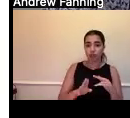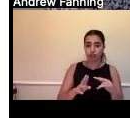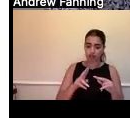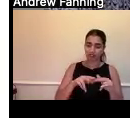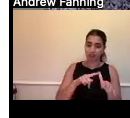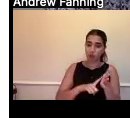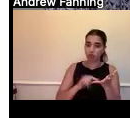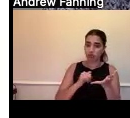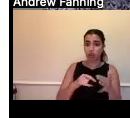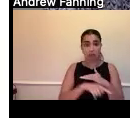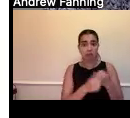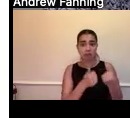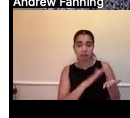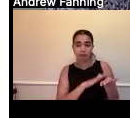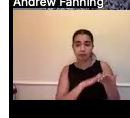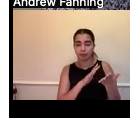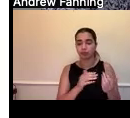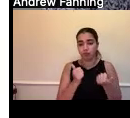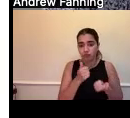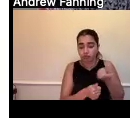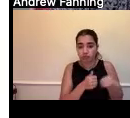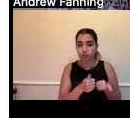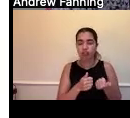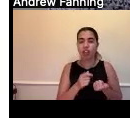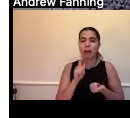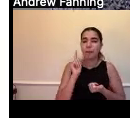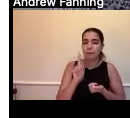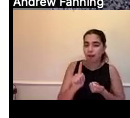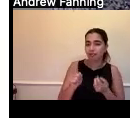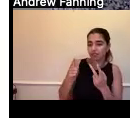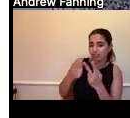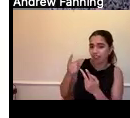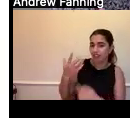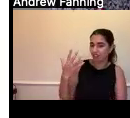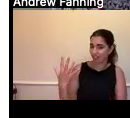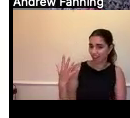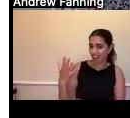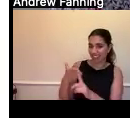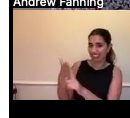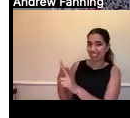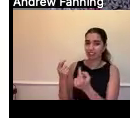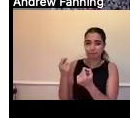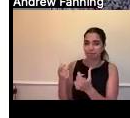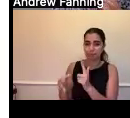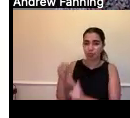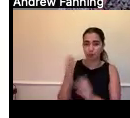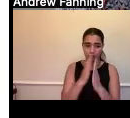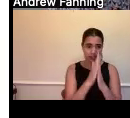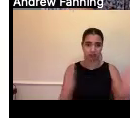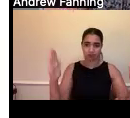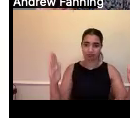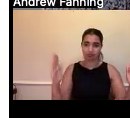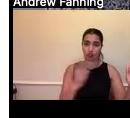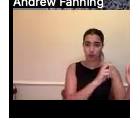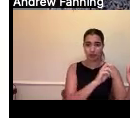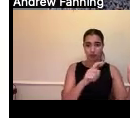commendable, right? But at the same time, there are five indicators and other more that show very little improvement over the period: